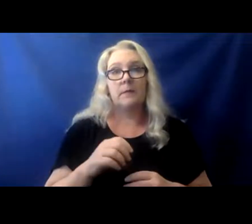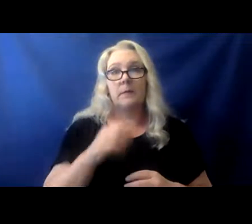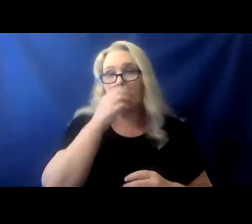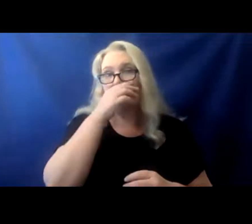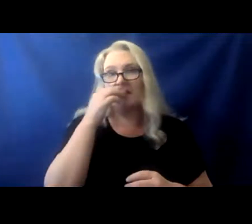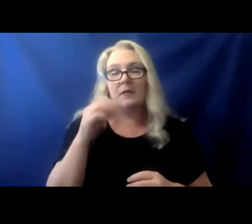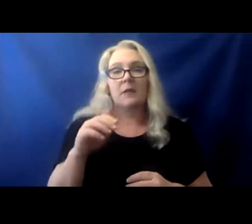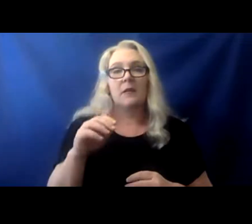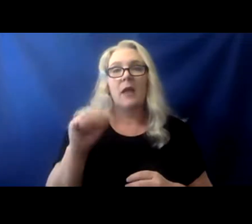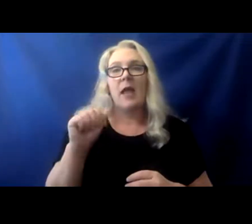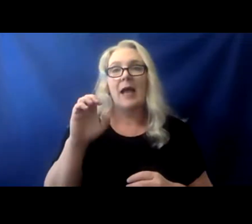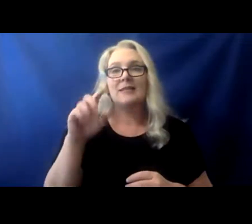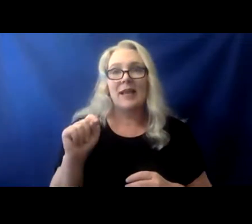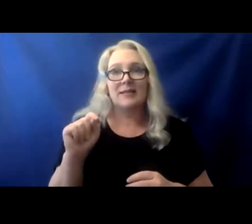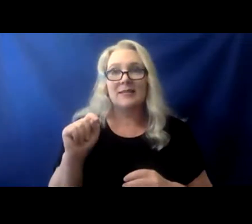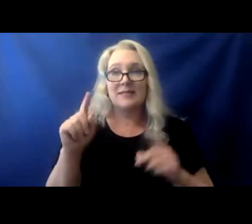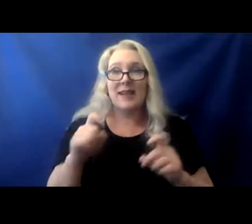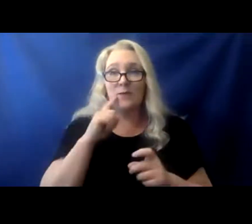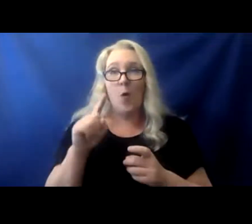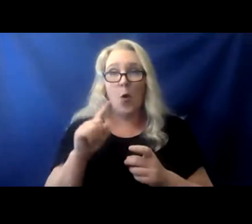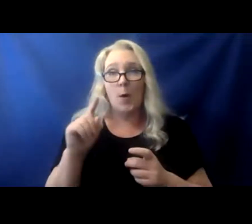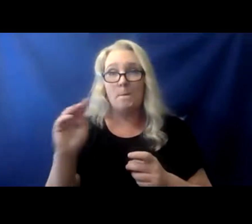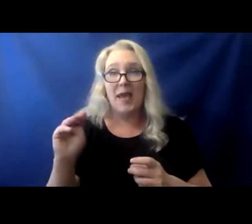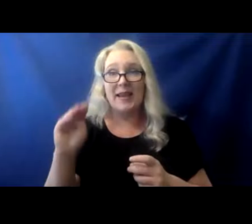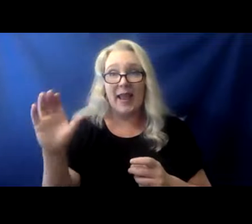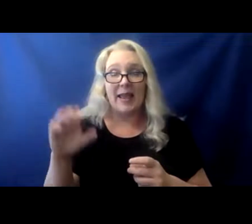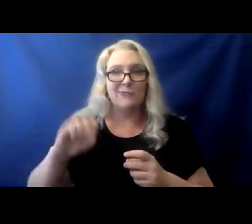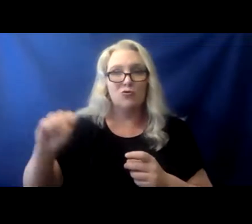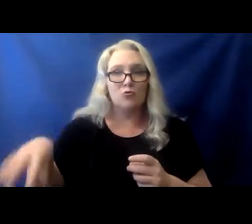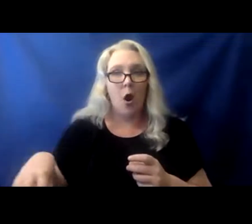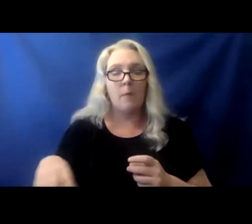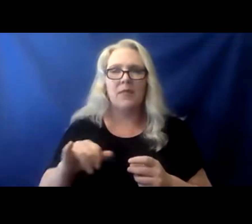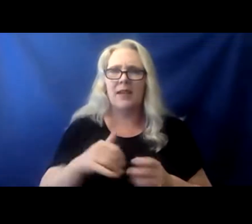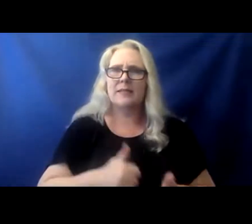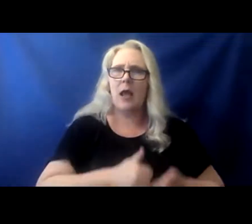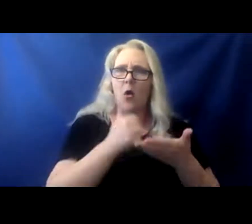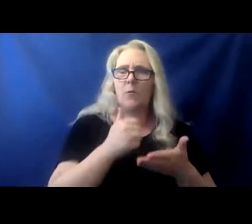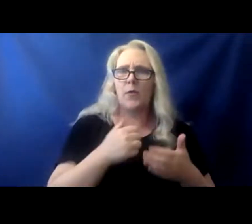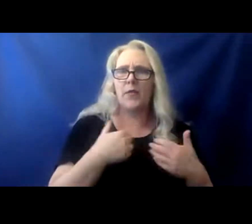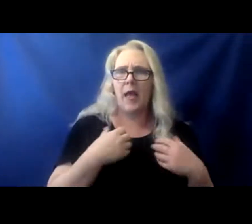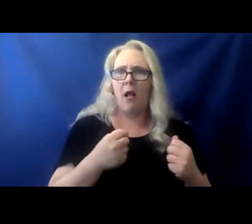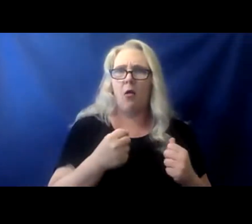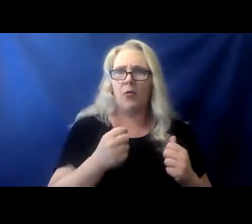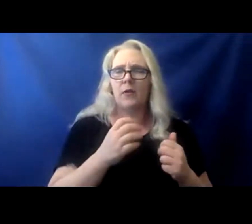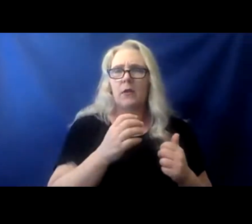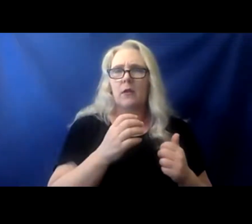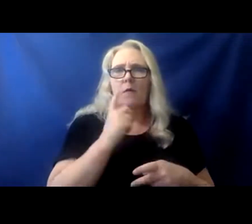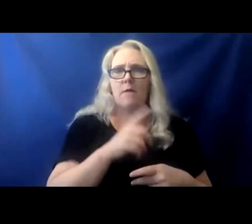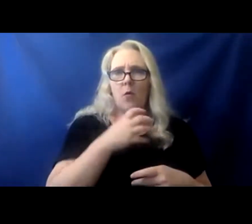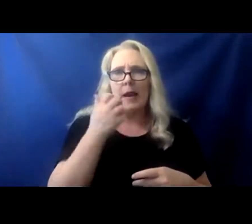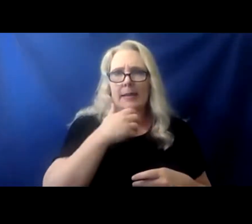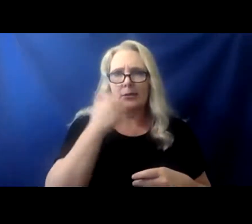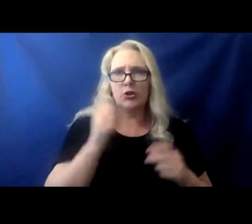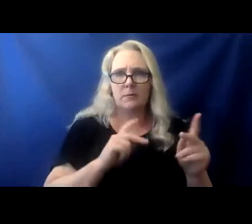for Medicaid, with healthcare available regardless of immigration status down to age 50. It's just a tremendous opportunity